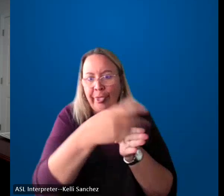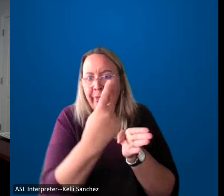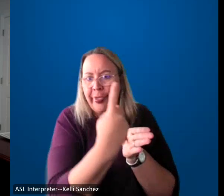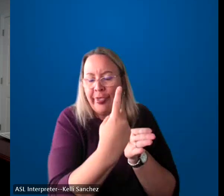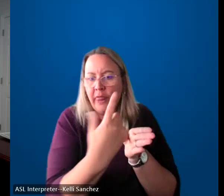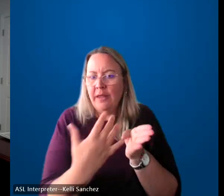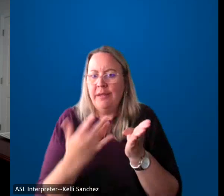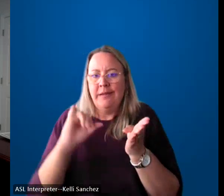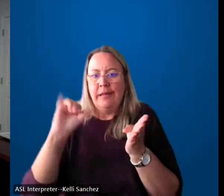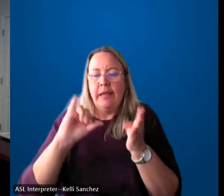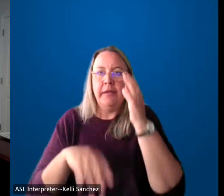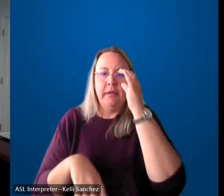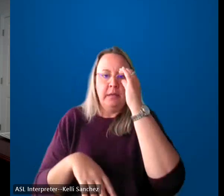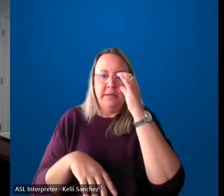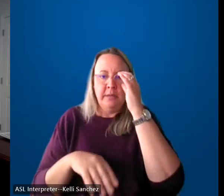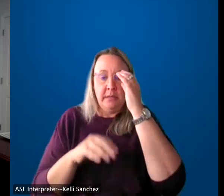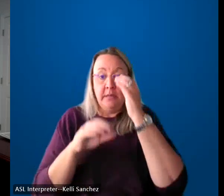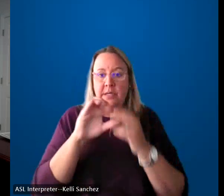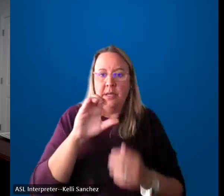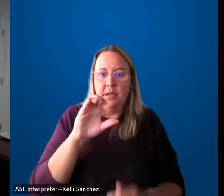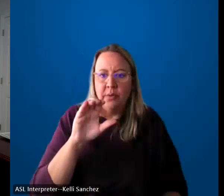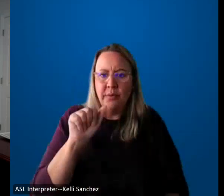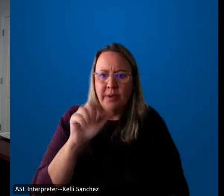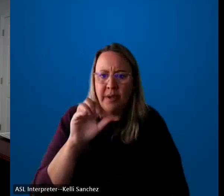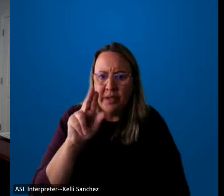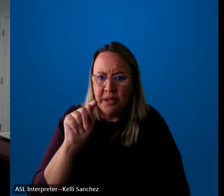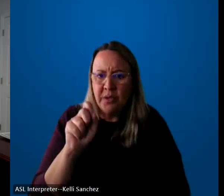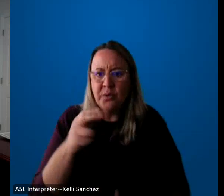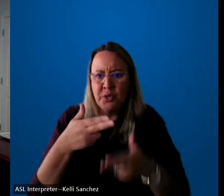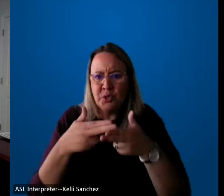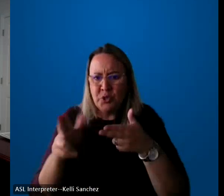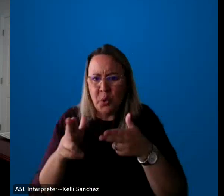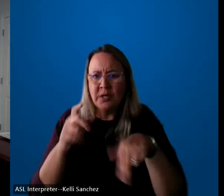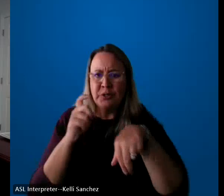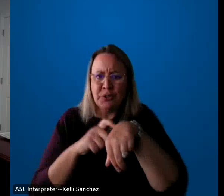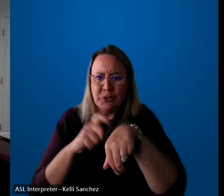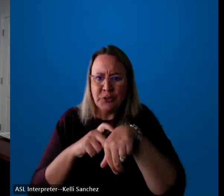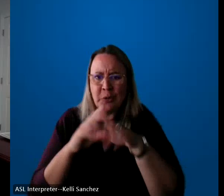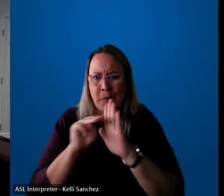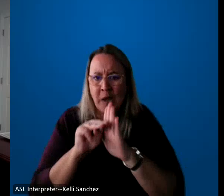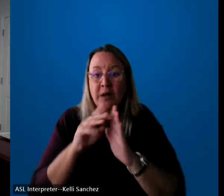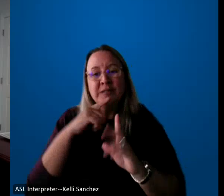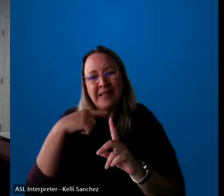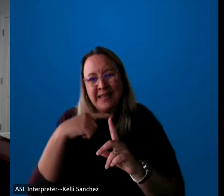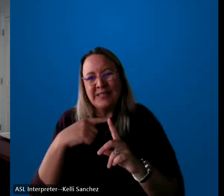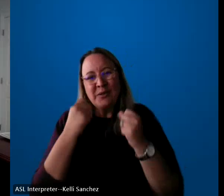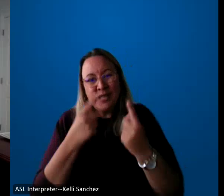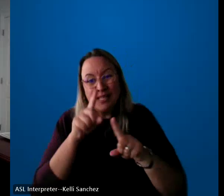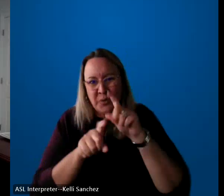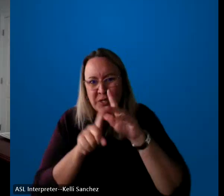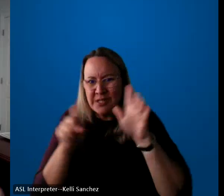are acute short-term models? So there's a lot of questions, and there can be a lot of challenges with that